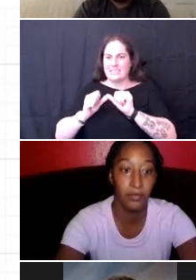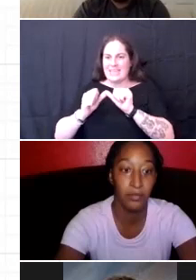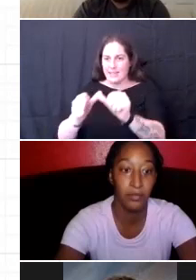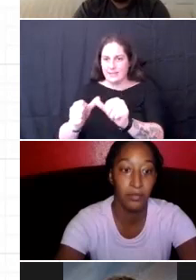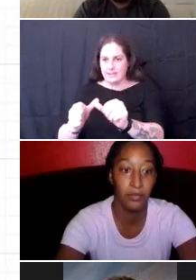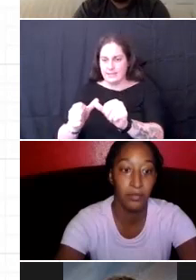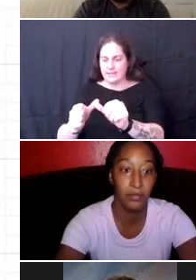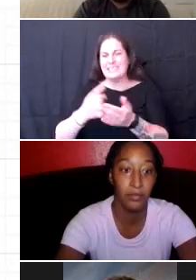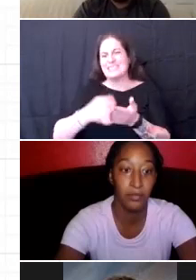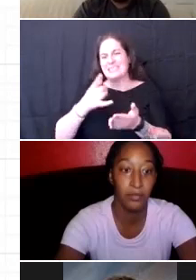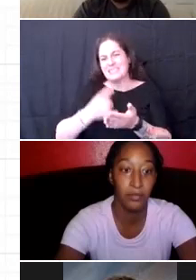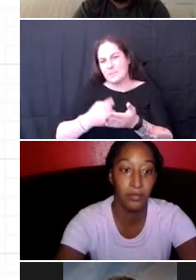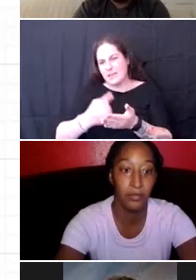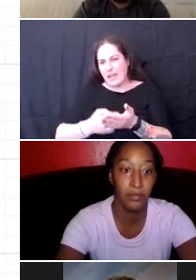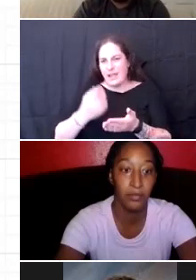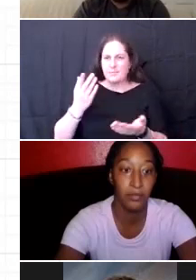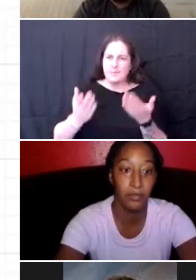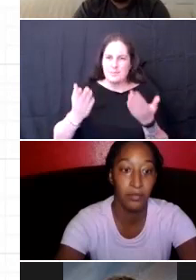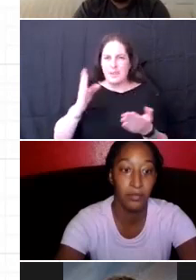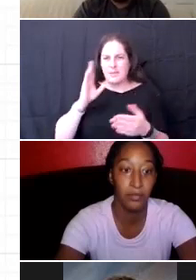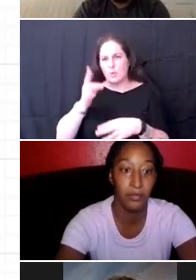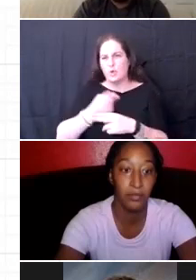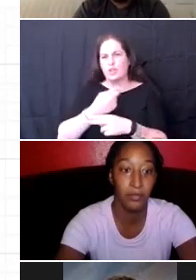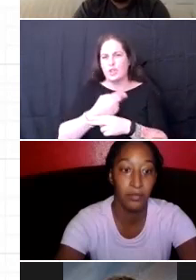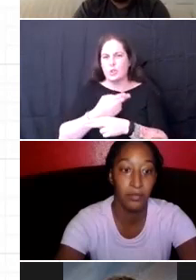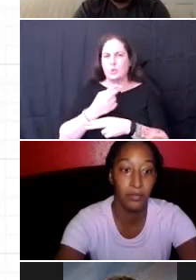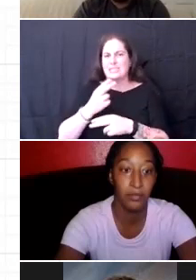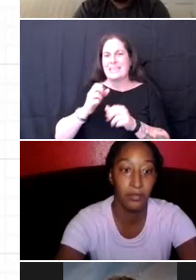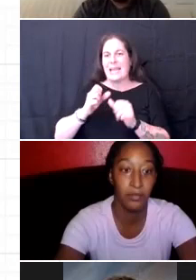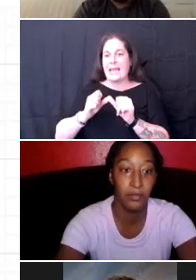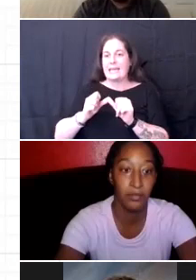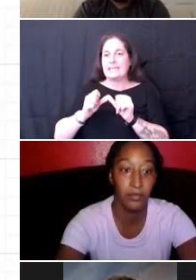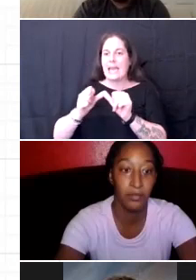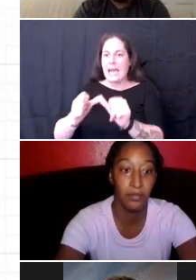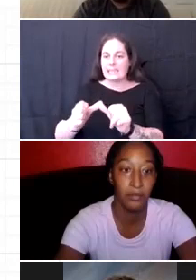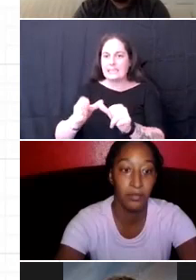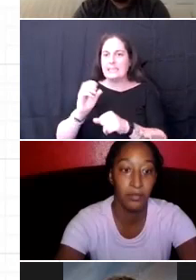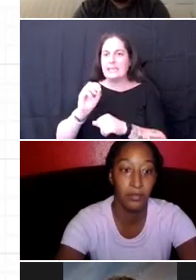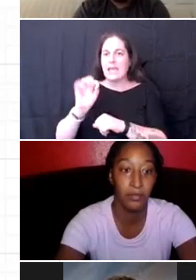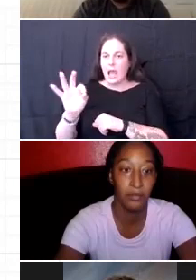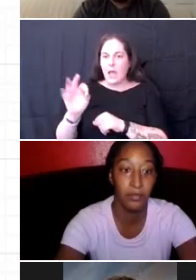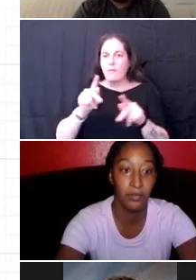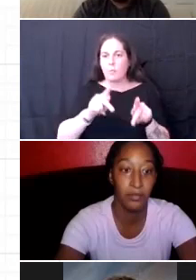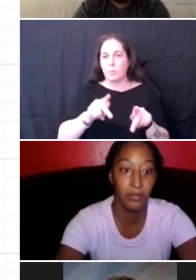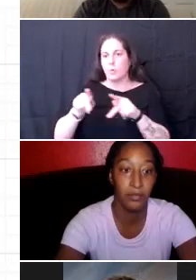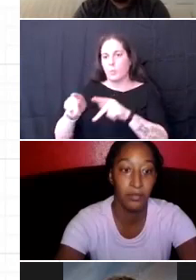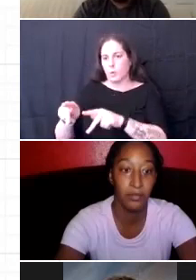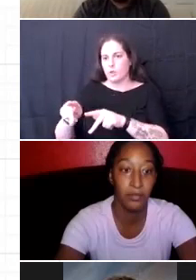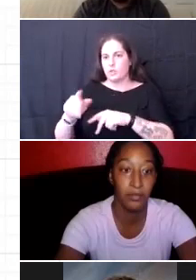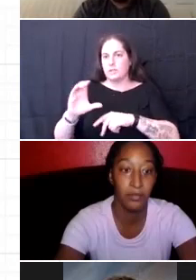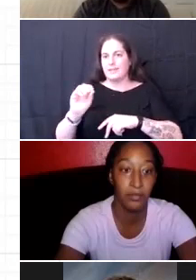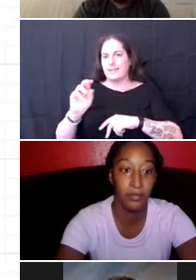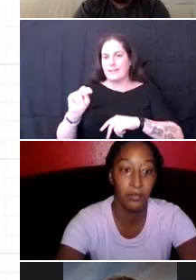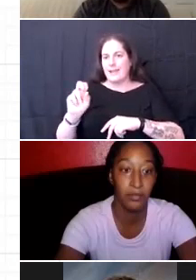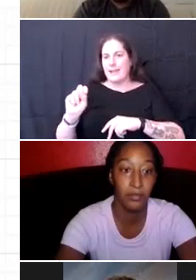Sometimes you hear us use the math term, this constant of proportionality, which allows